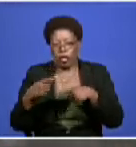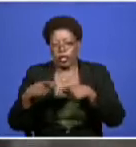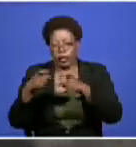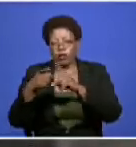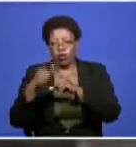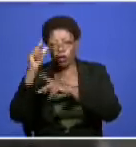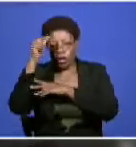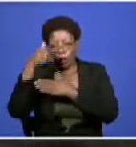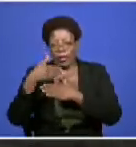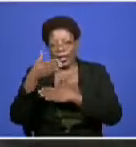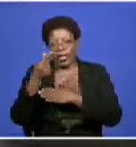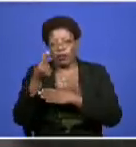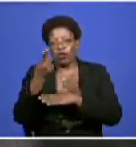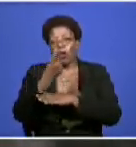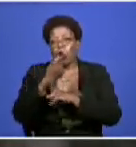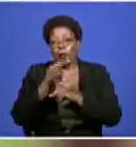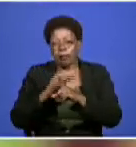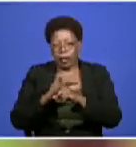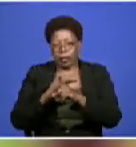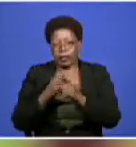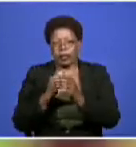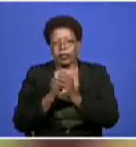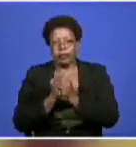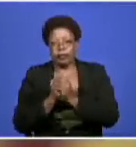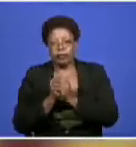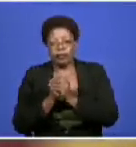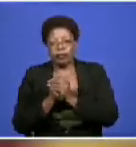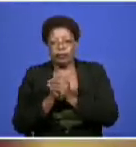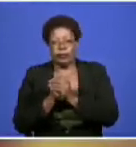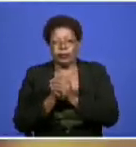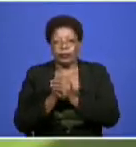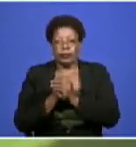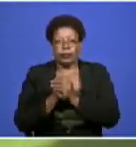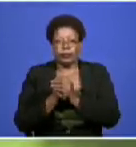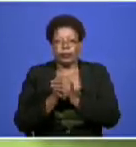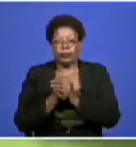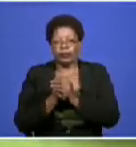within the next several months. Reporting for the ZNS News Network, I'm Makush Lepinder.